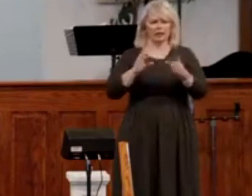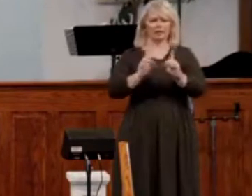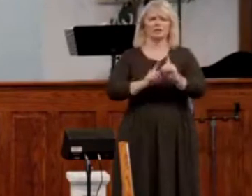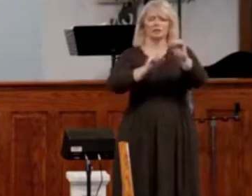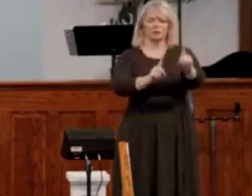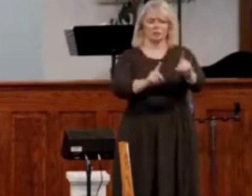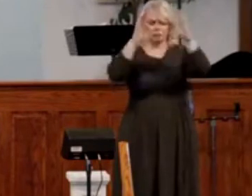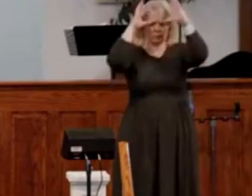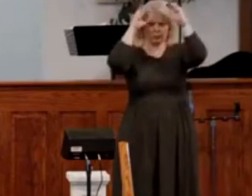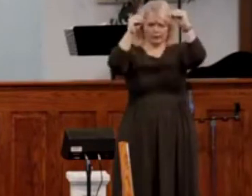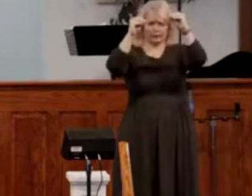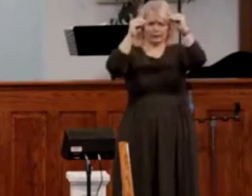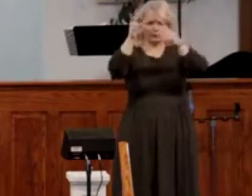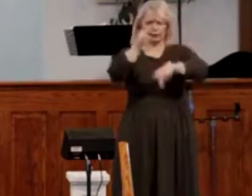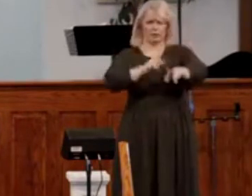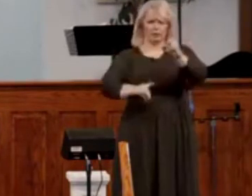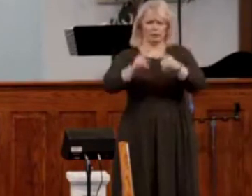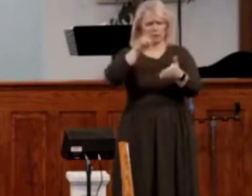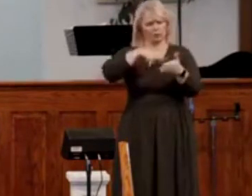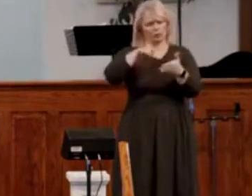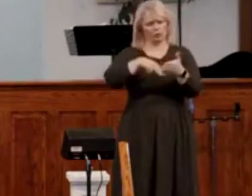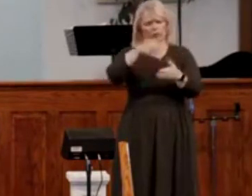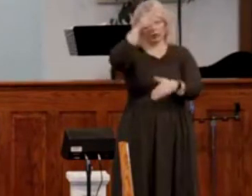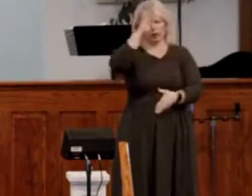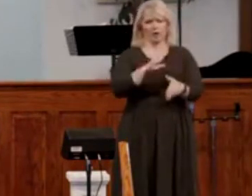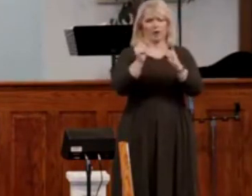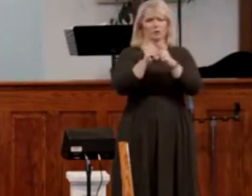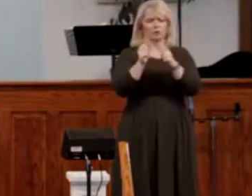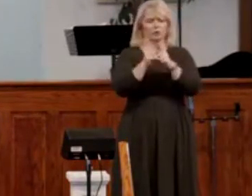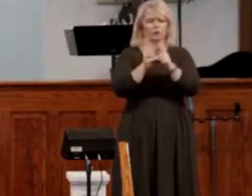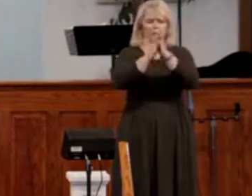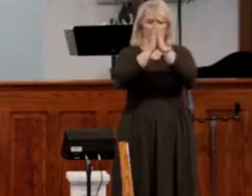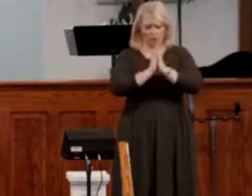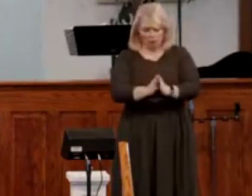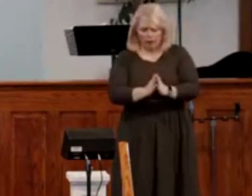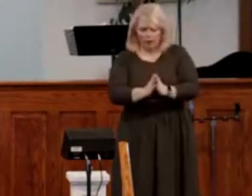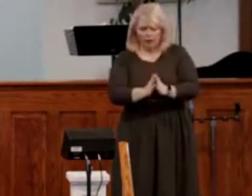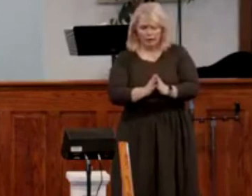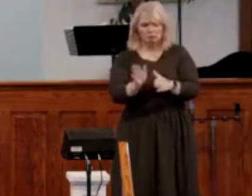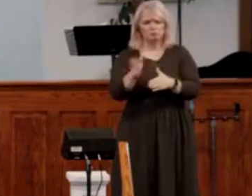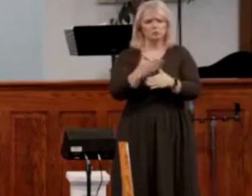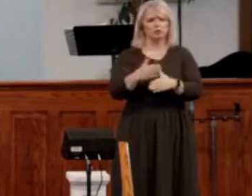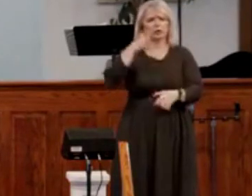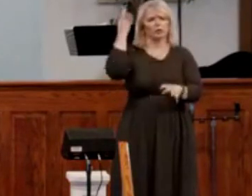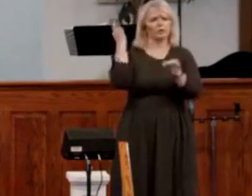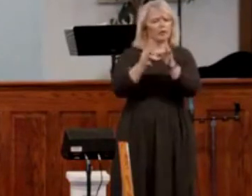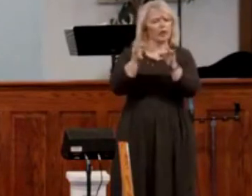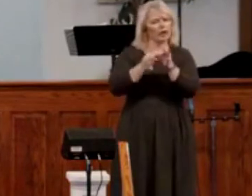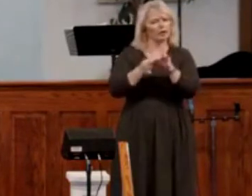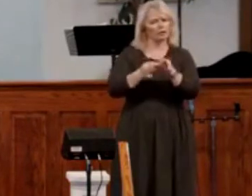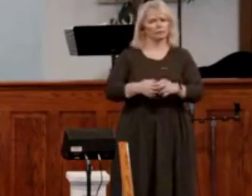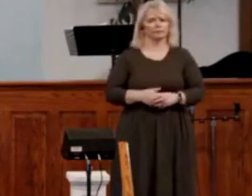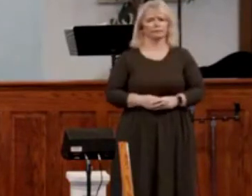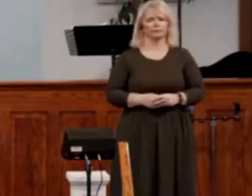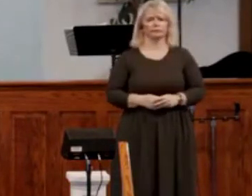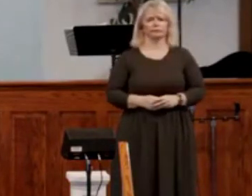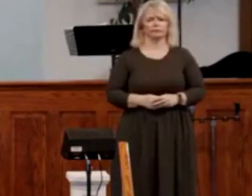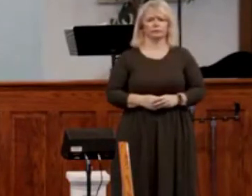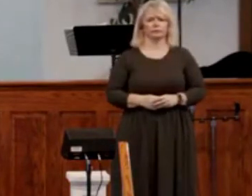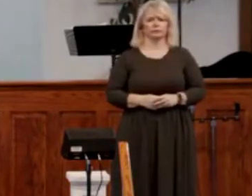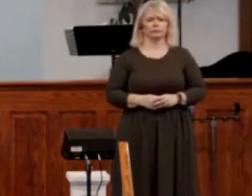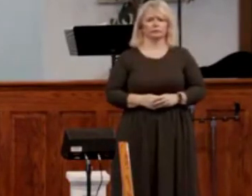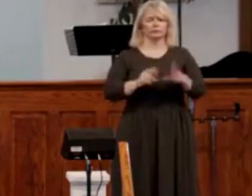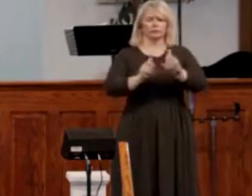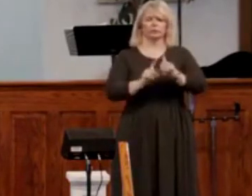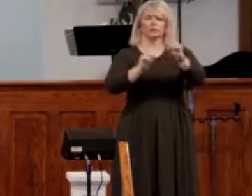is teaching people how to read God's word, how to pray, how to serve in church, how to share their faith. That is discipleship. But